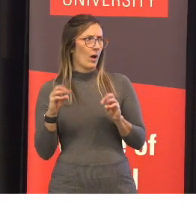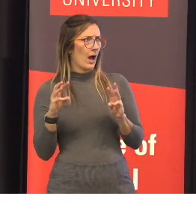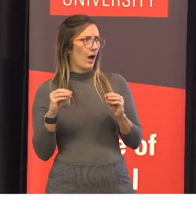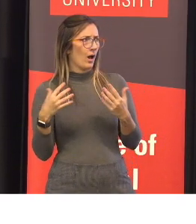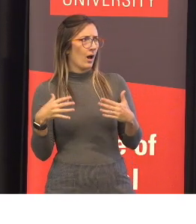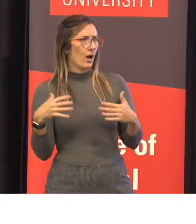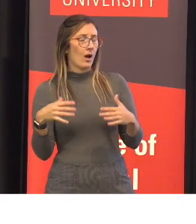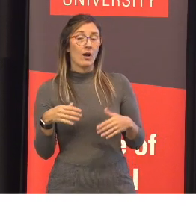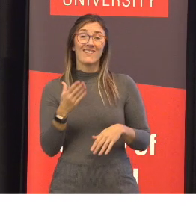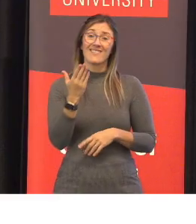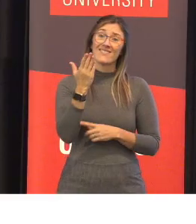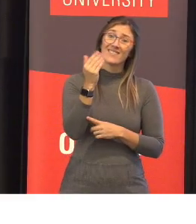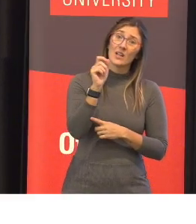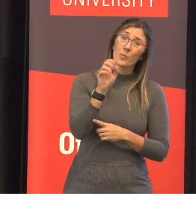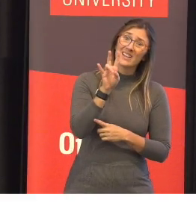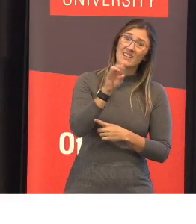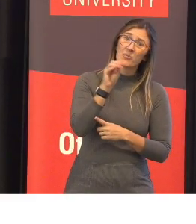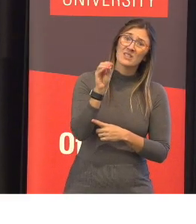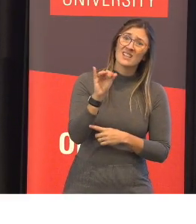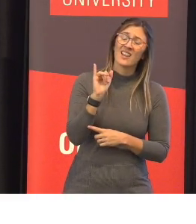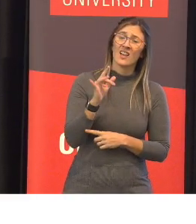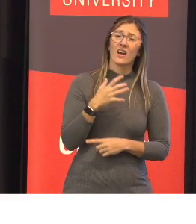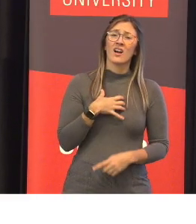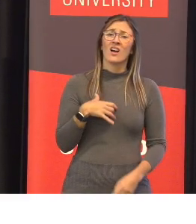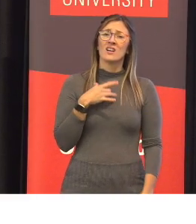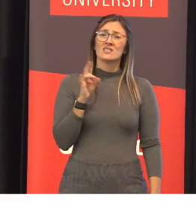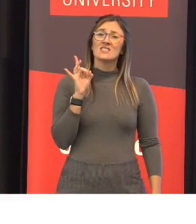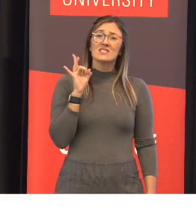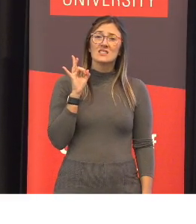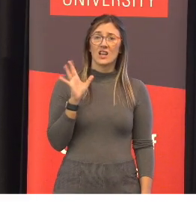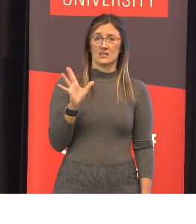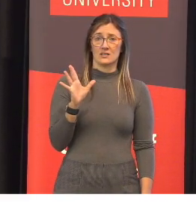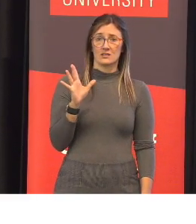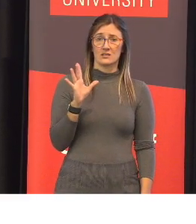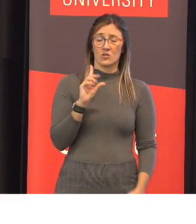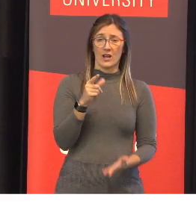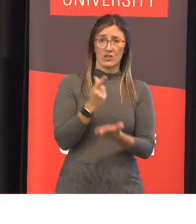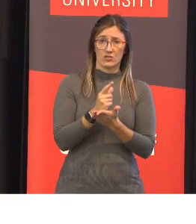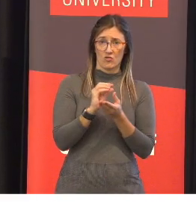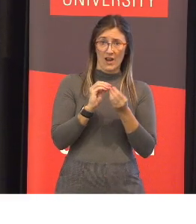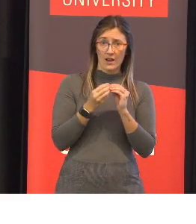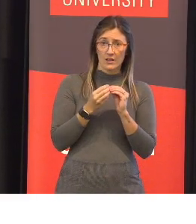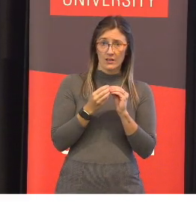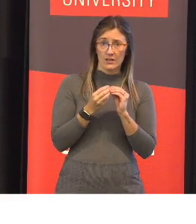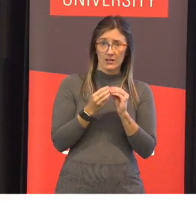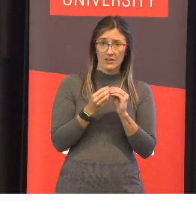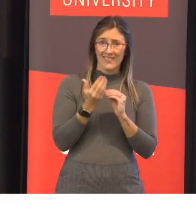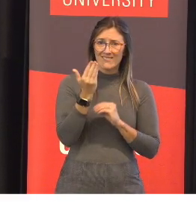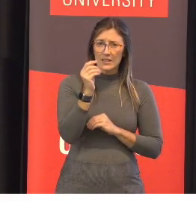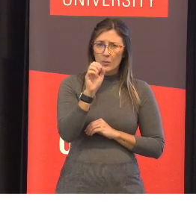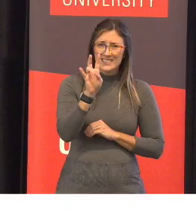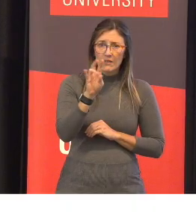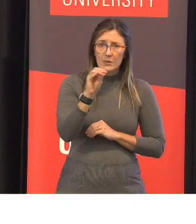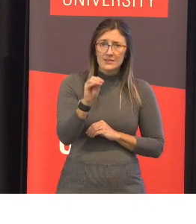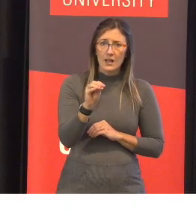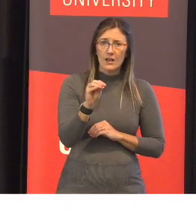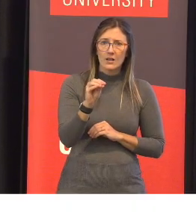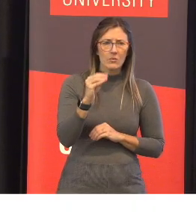15.7%. That is a disgusting graduation rate. 15.7%. Why is